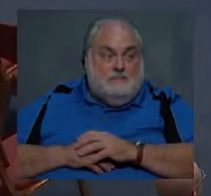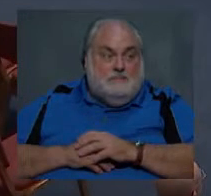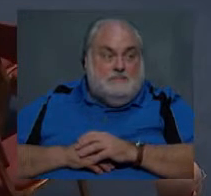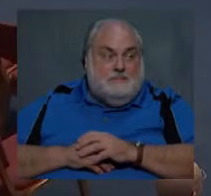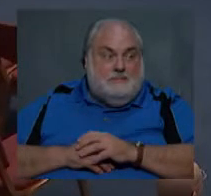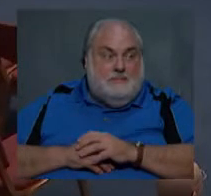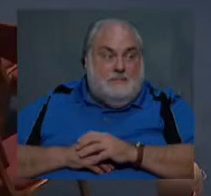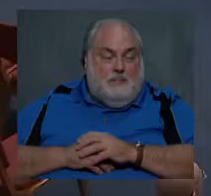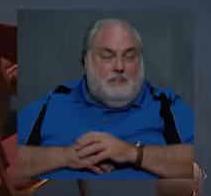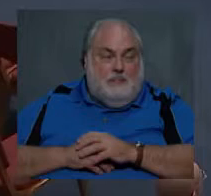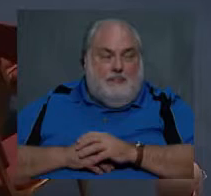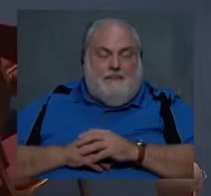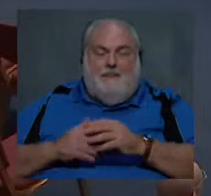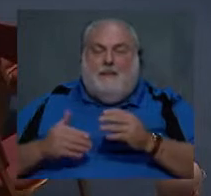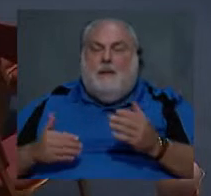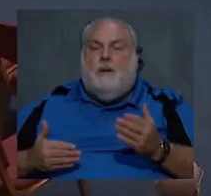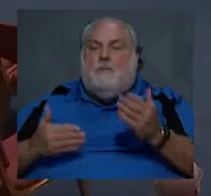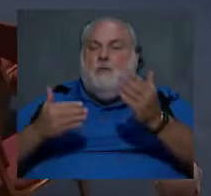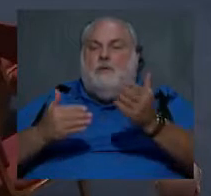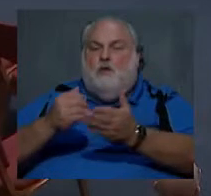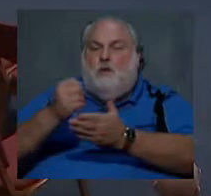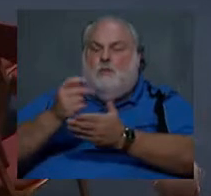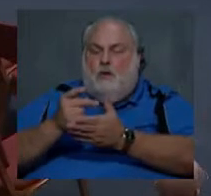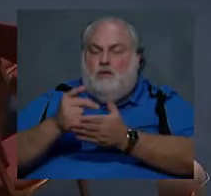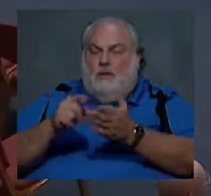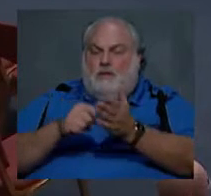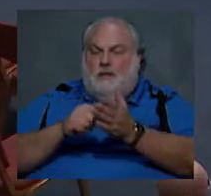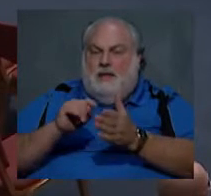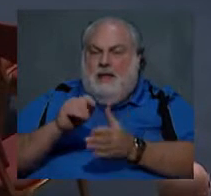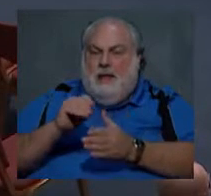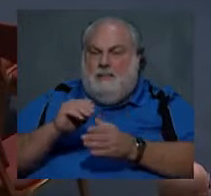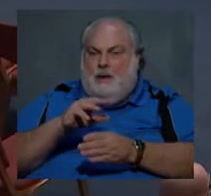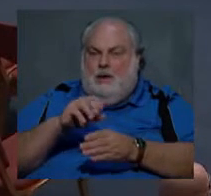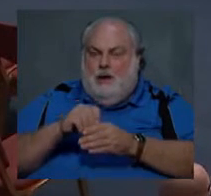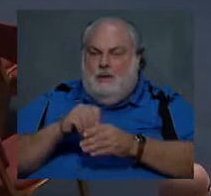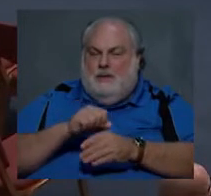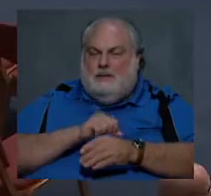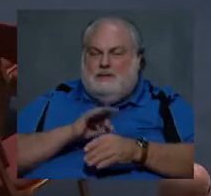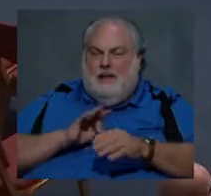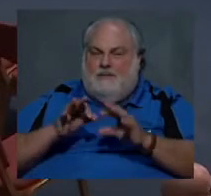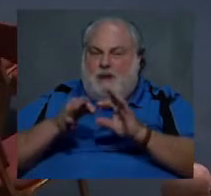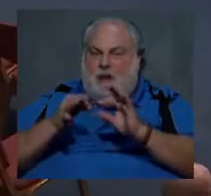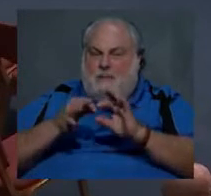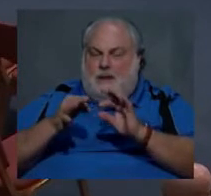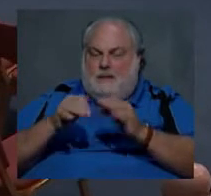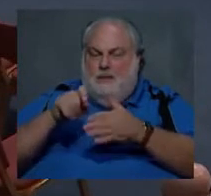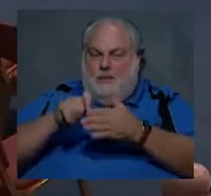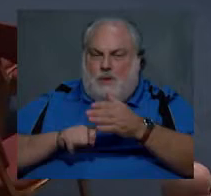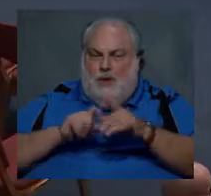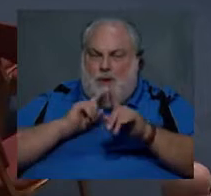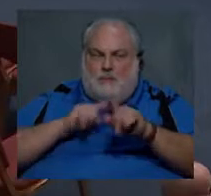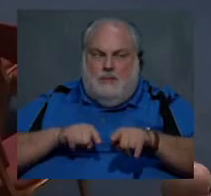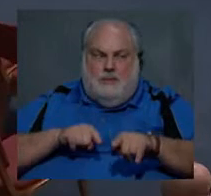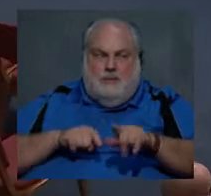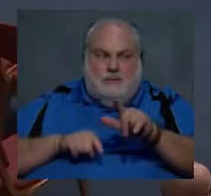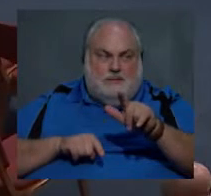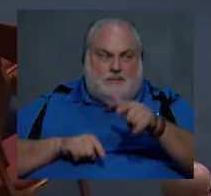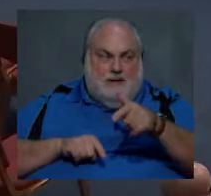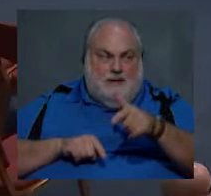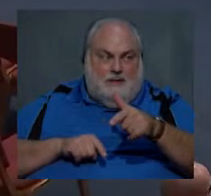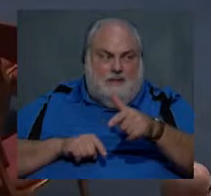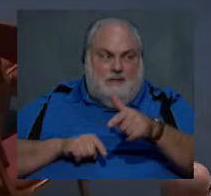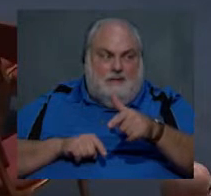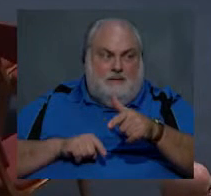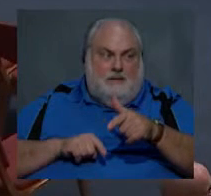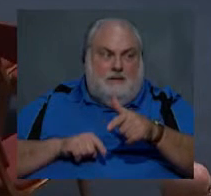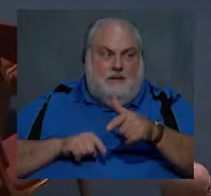Okay. Mr. Chairman, I move for the approval of this item, including all staff comments and conditions therein. Do we hear? Second. Second.